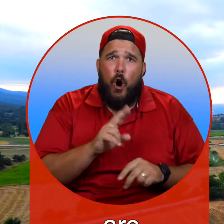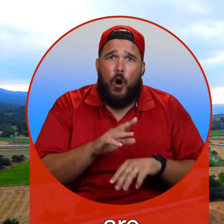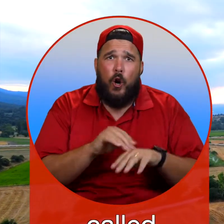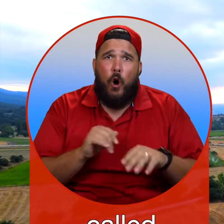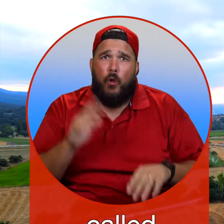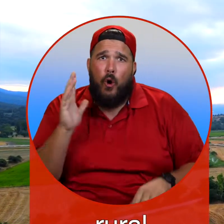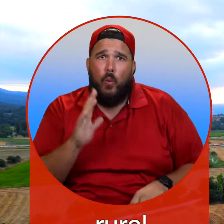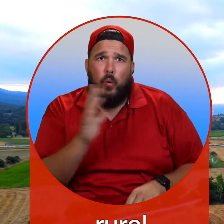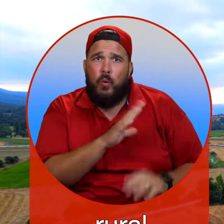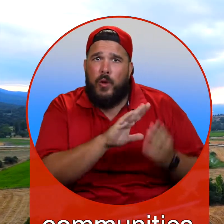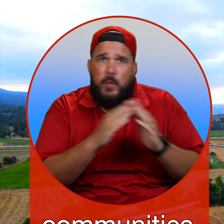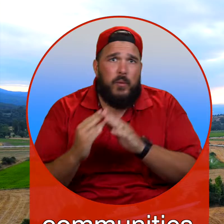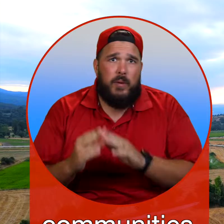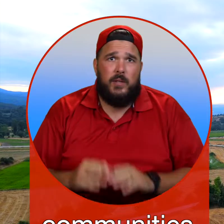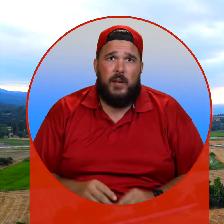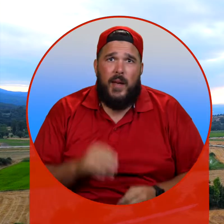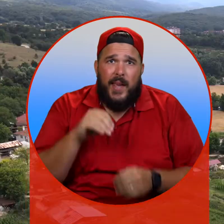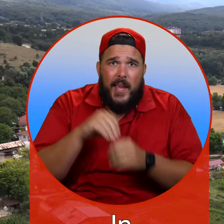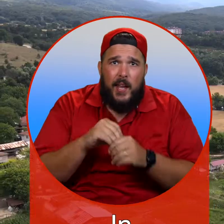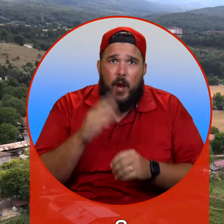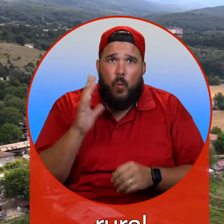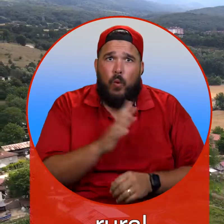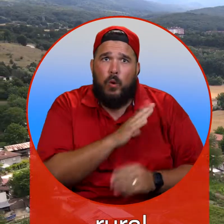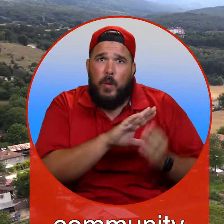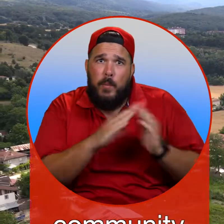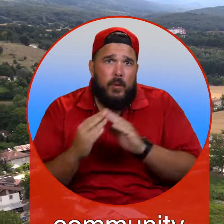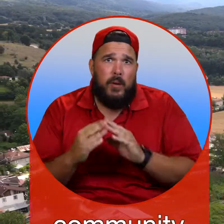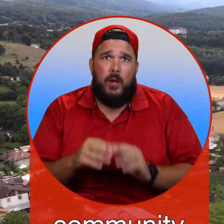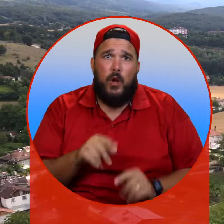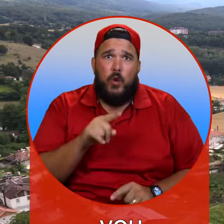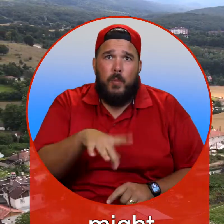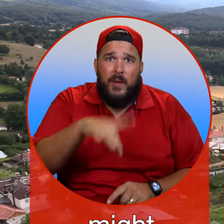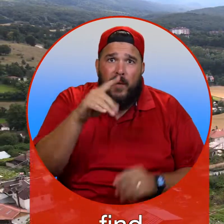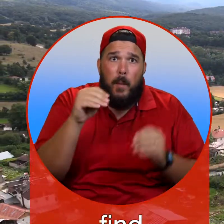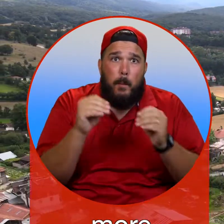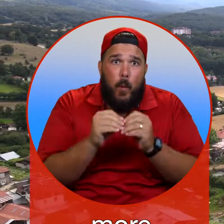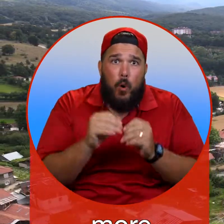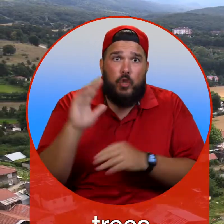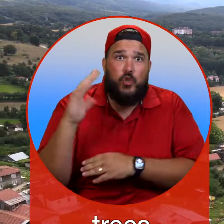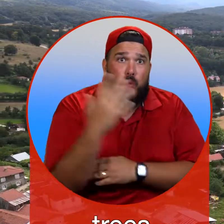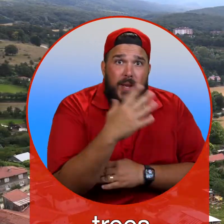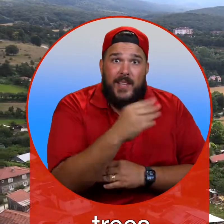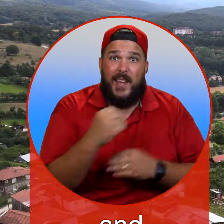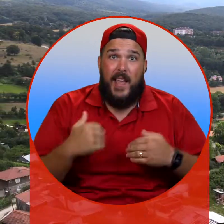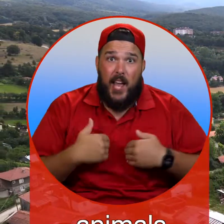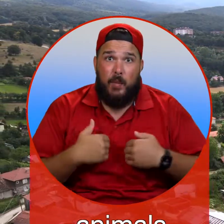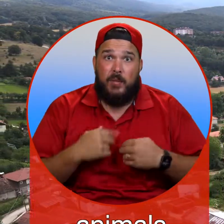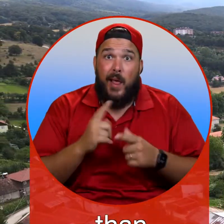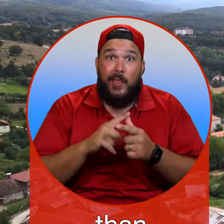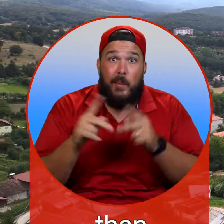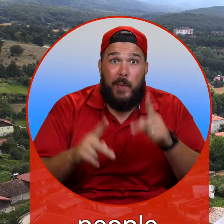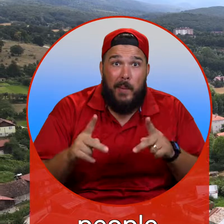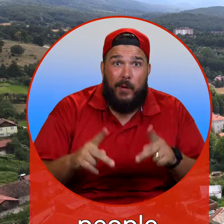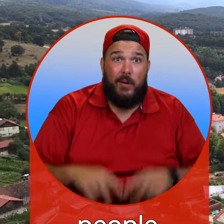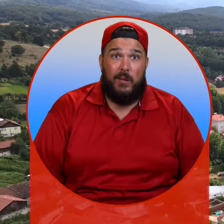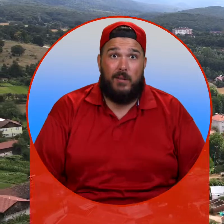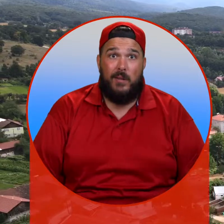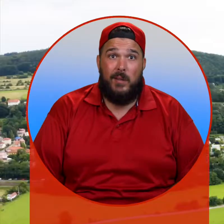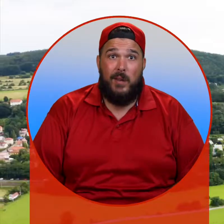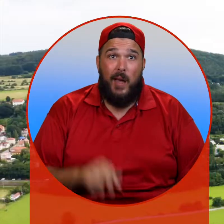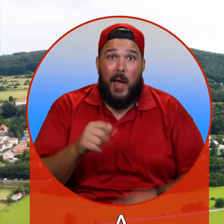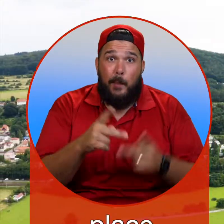population are called rural communities. In a rural community, you might find more trees and animals than